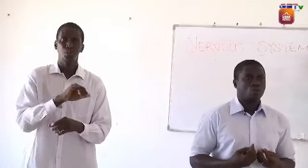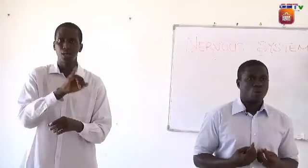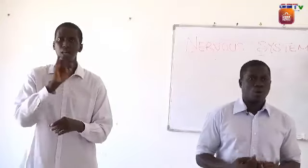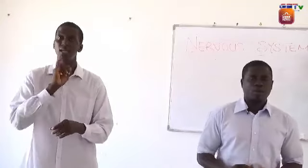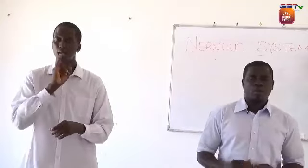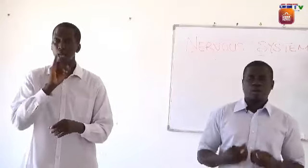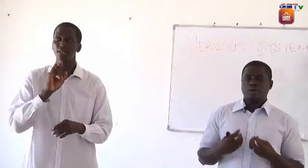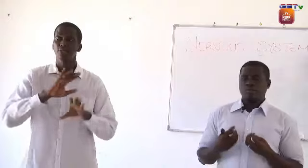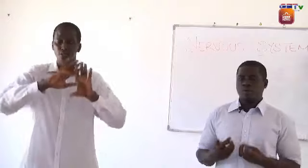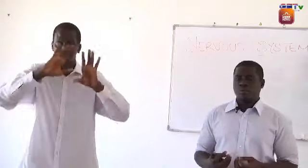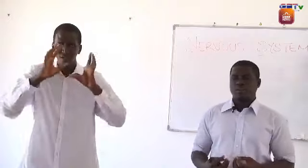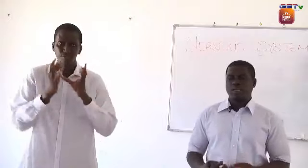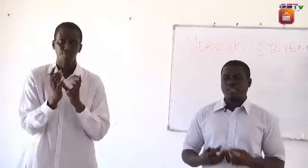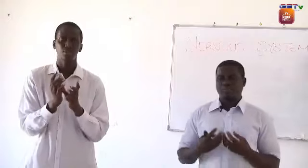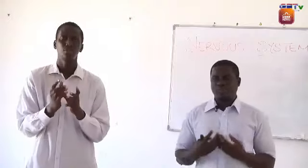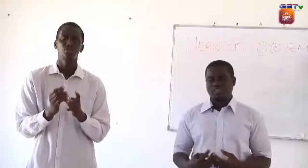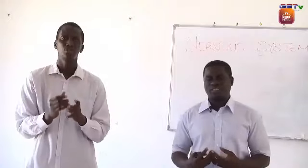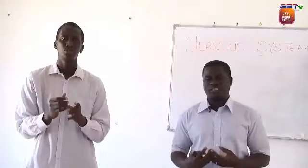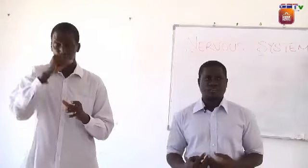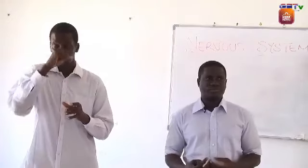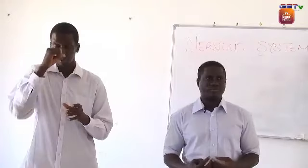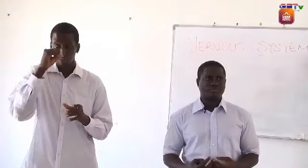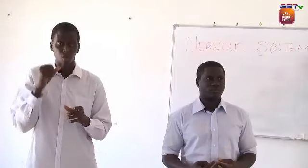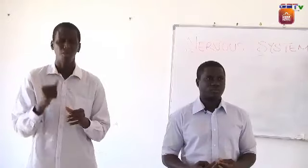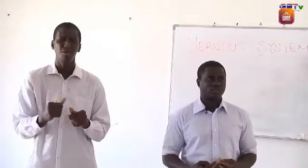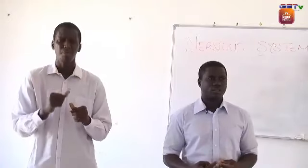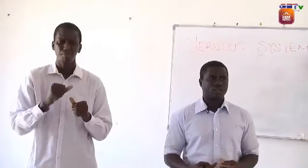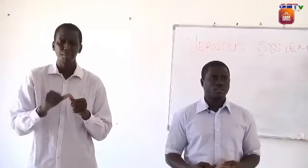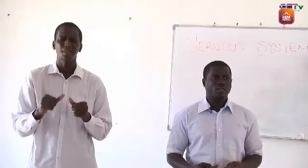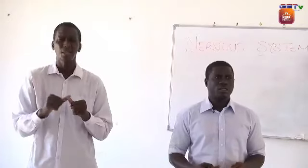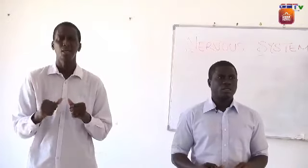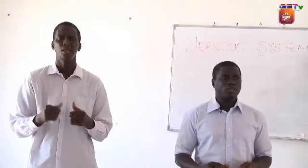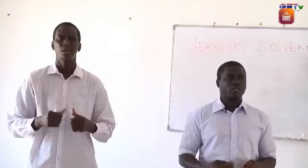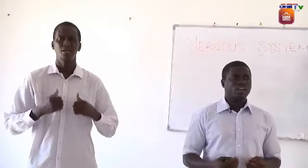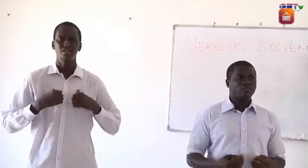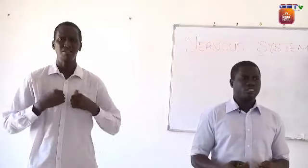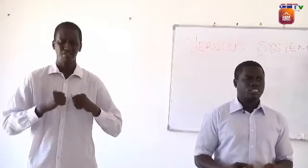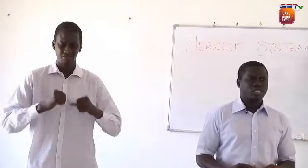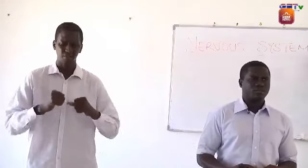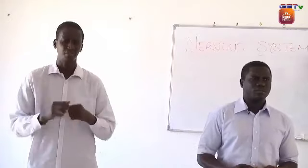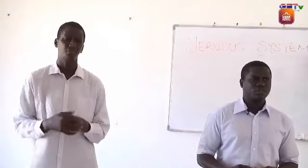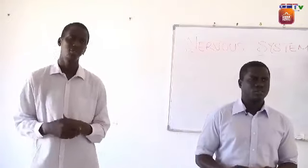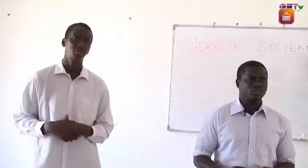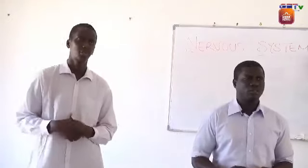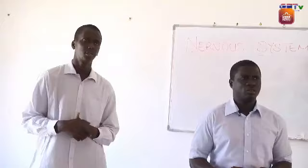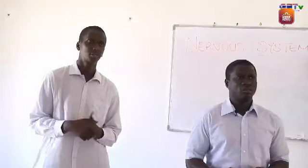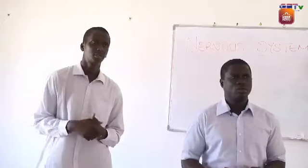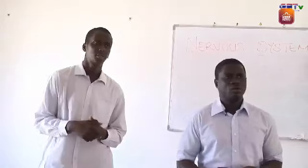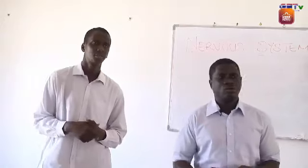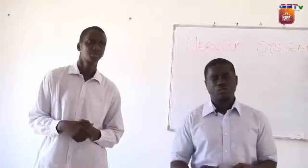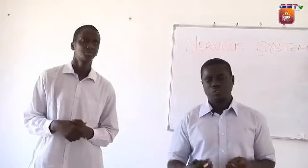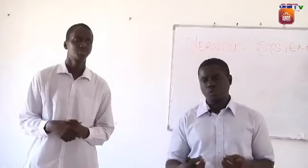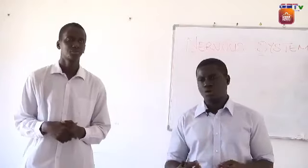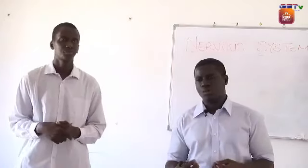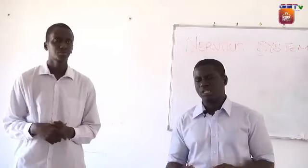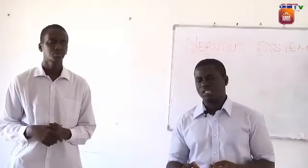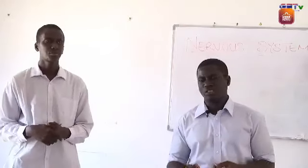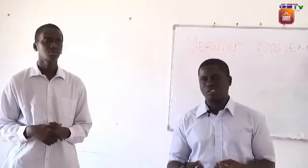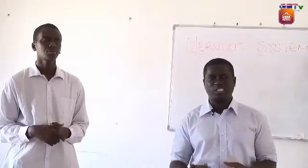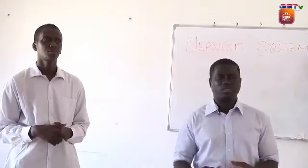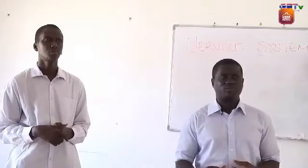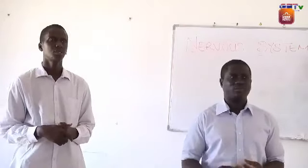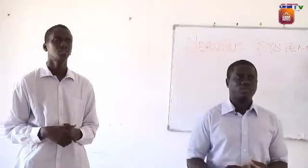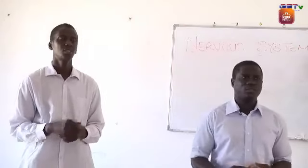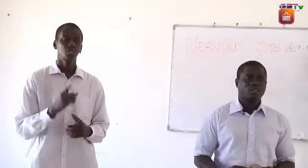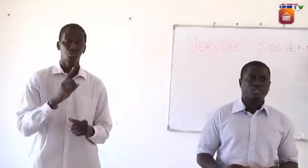our additional home facilities and interior design service, such as premium system, tiling, wall plaster, or the home communication